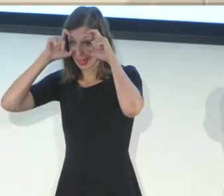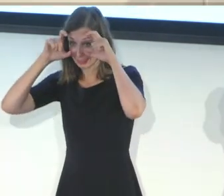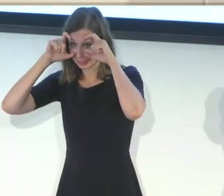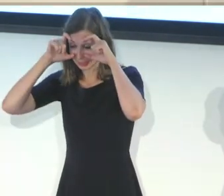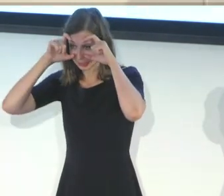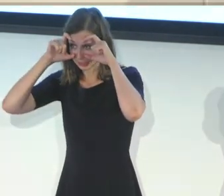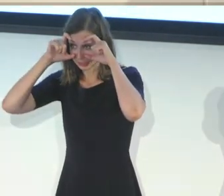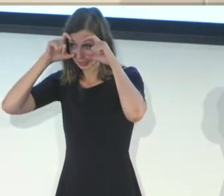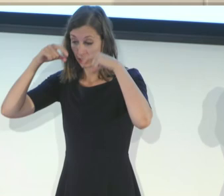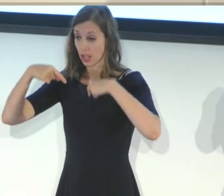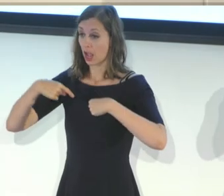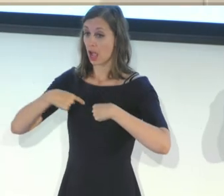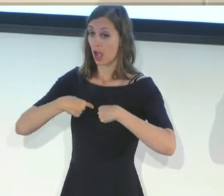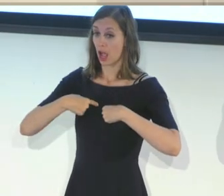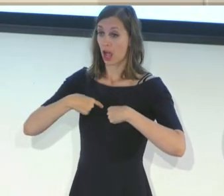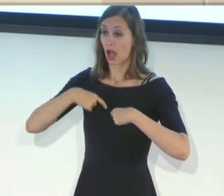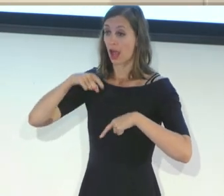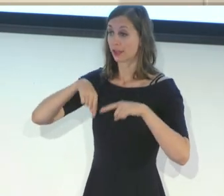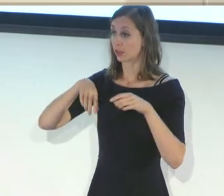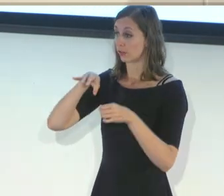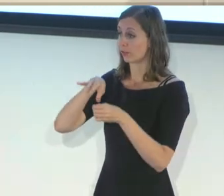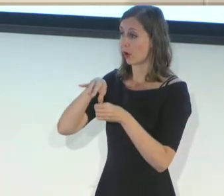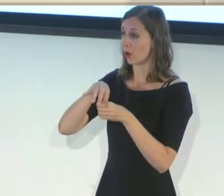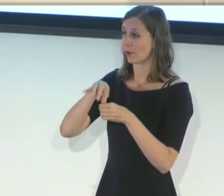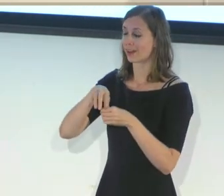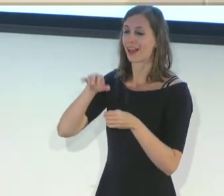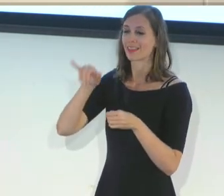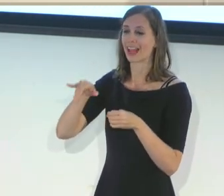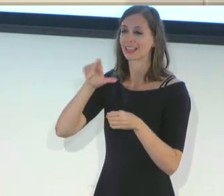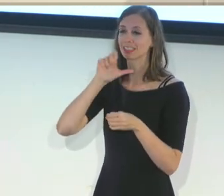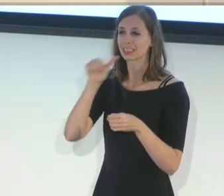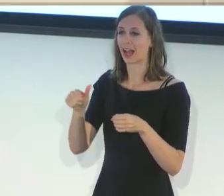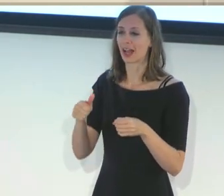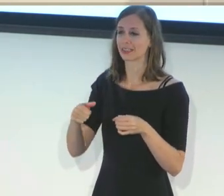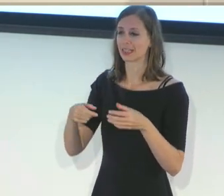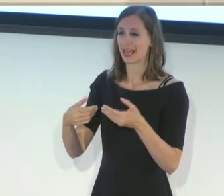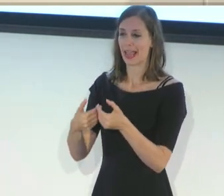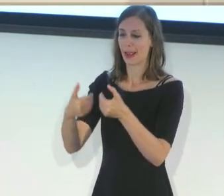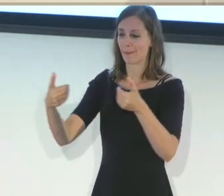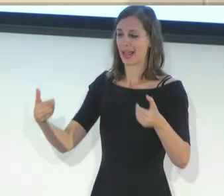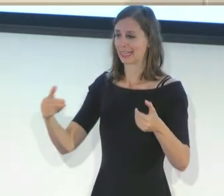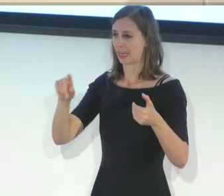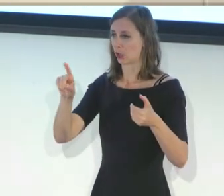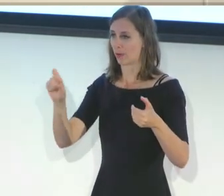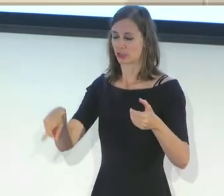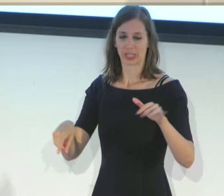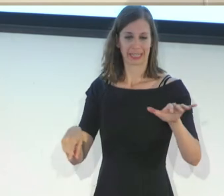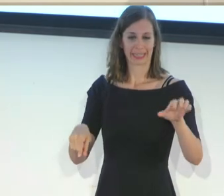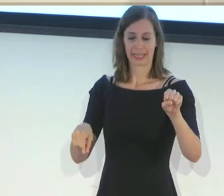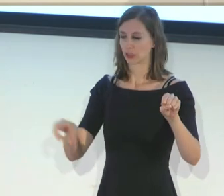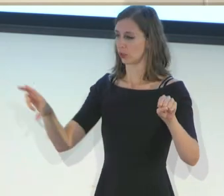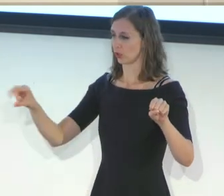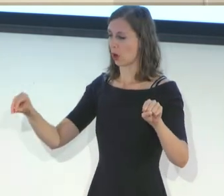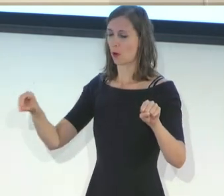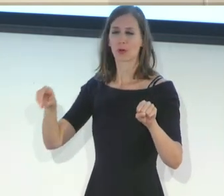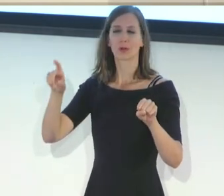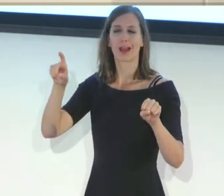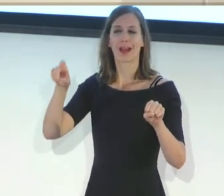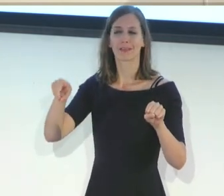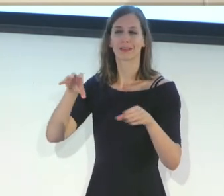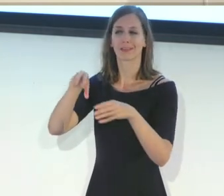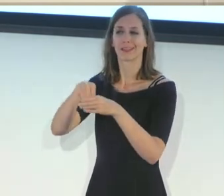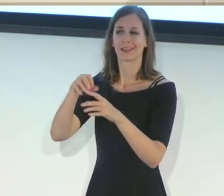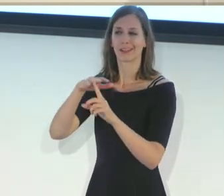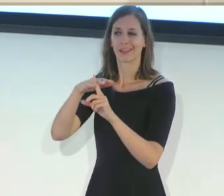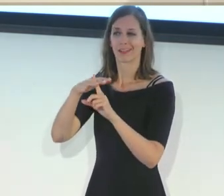I couldn't vote because to me that's not a binary question. It's not yes or no, it's what's the context. I was a glasses wearer until